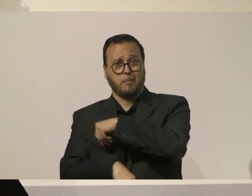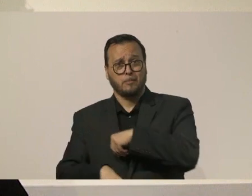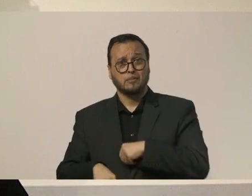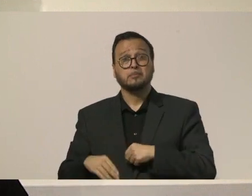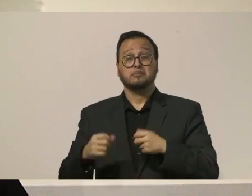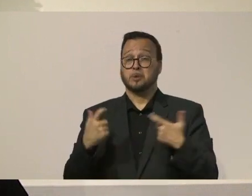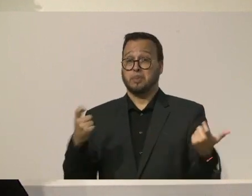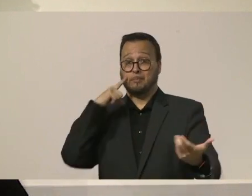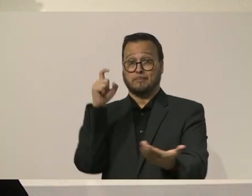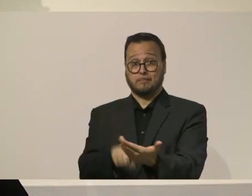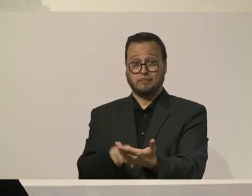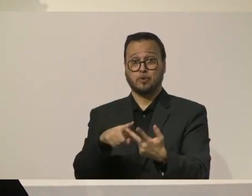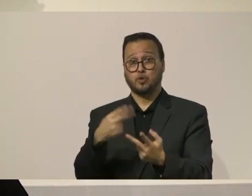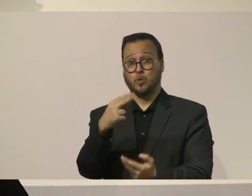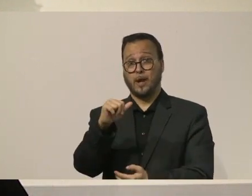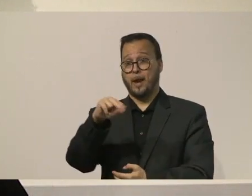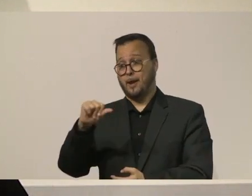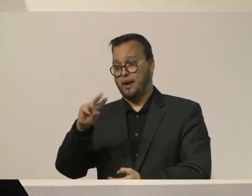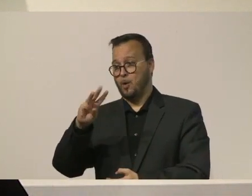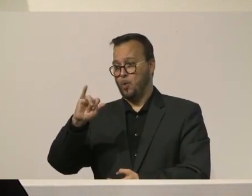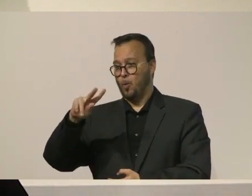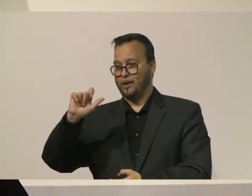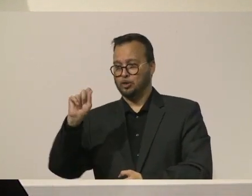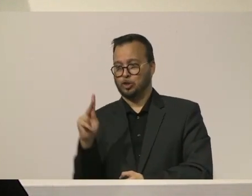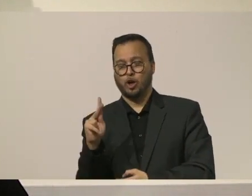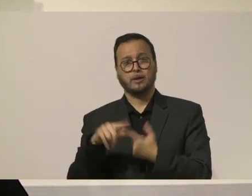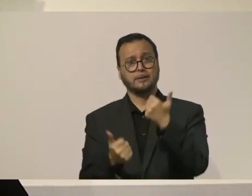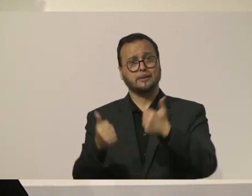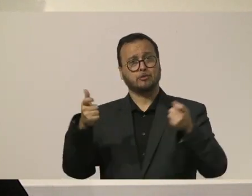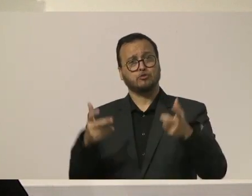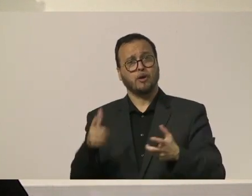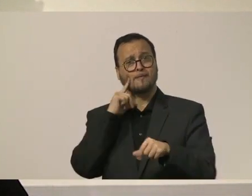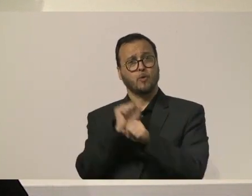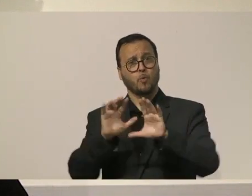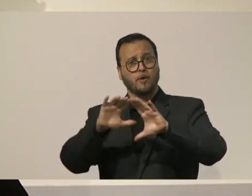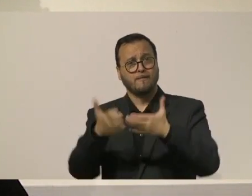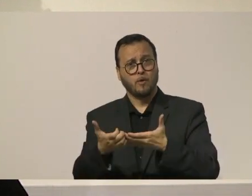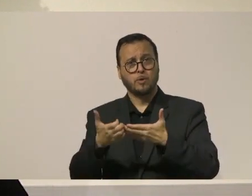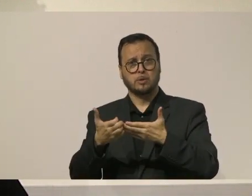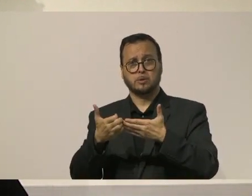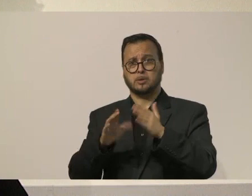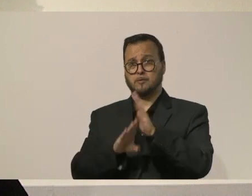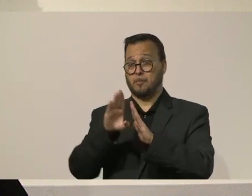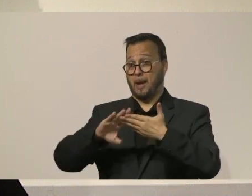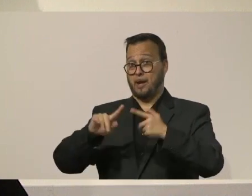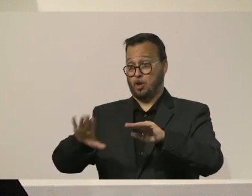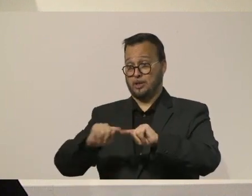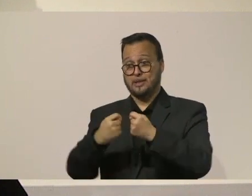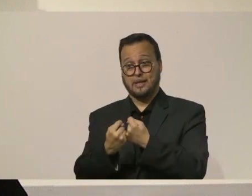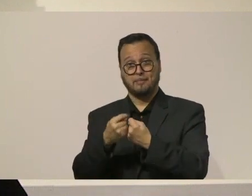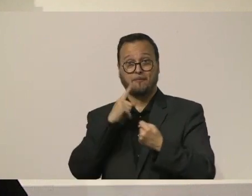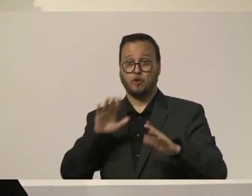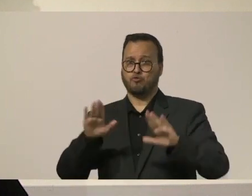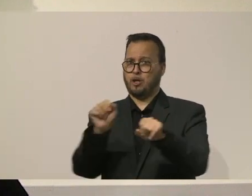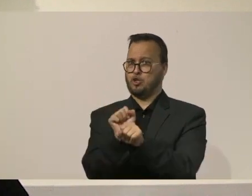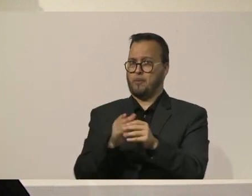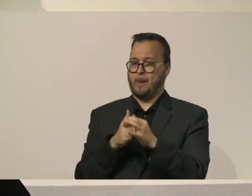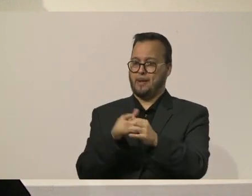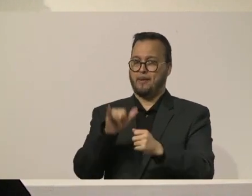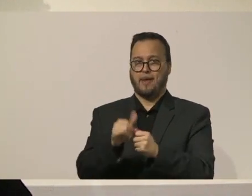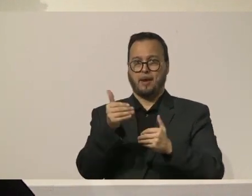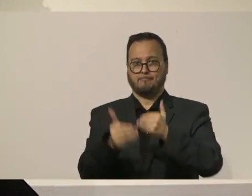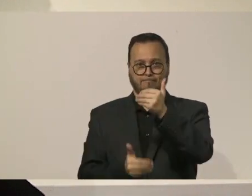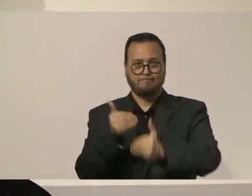out to Hannah Weinstock, Senior Director of our Workforce Development Unit, and her team for a great job in leading this initiative.